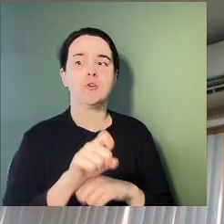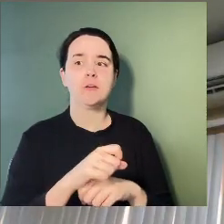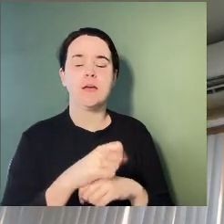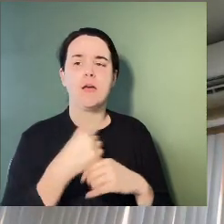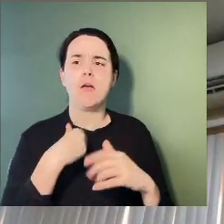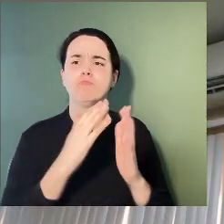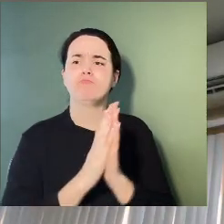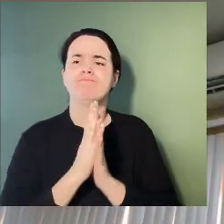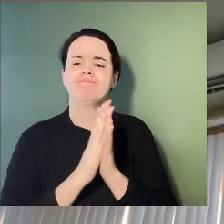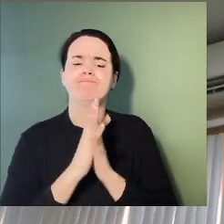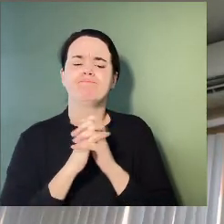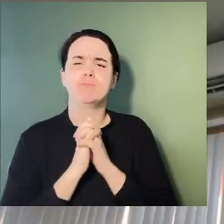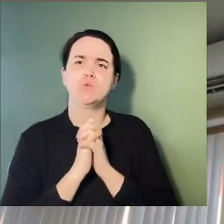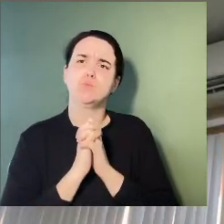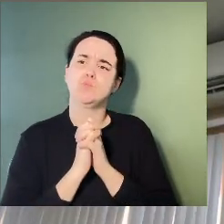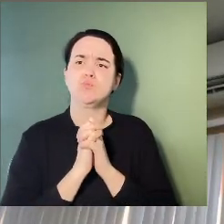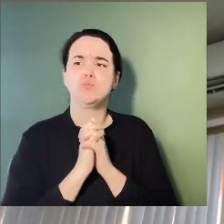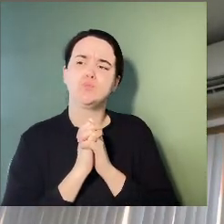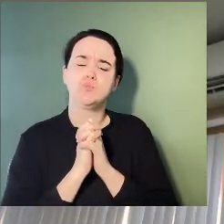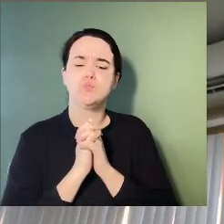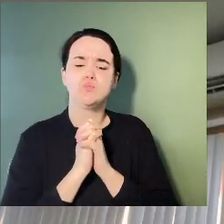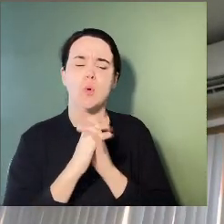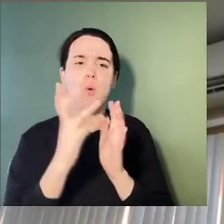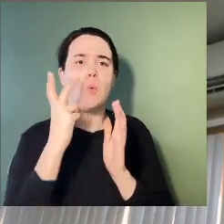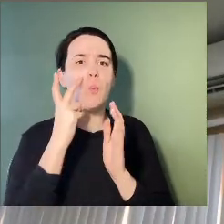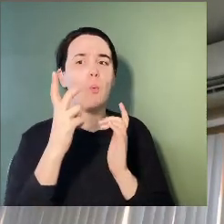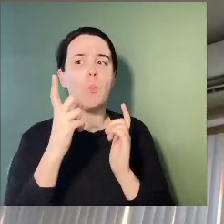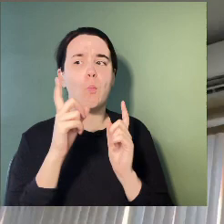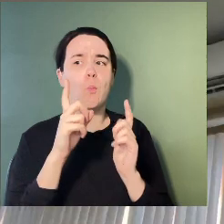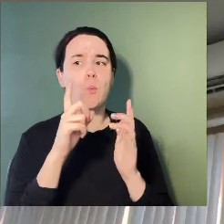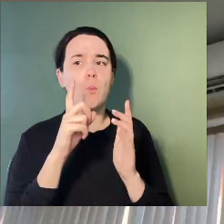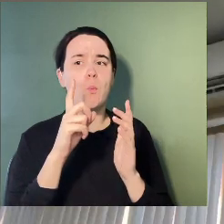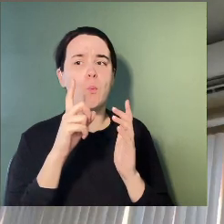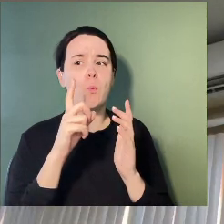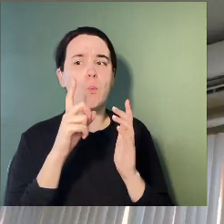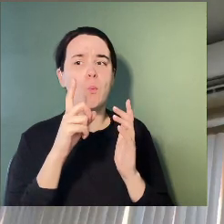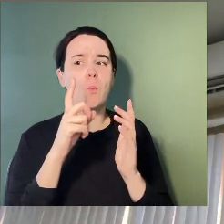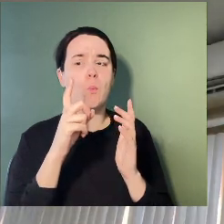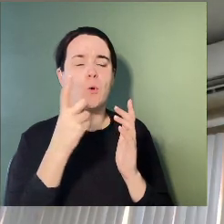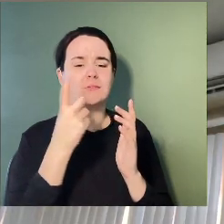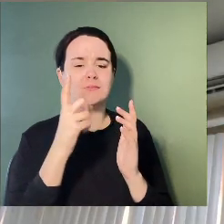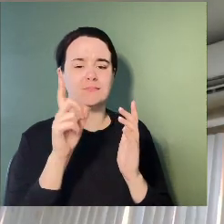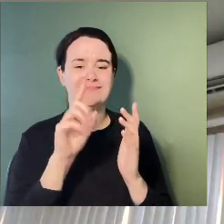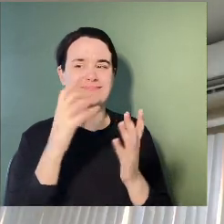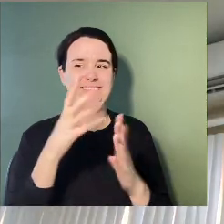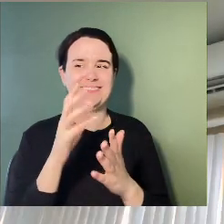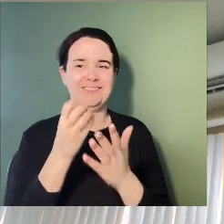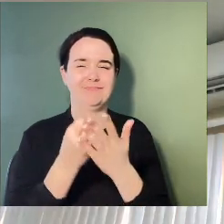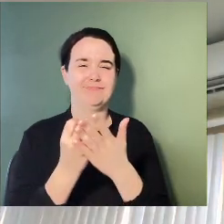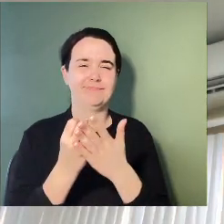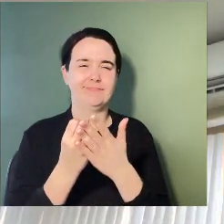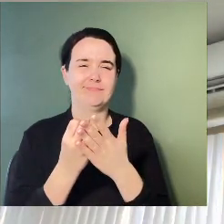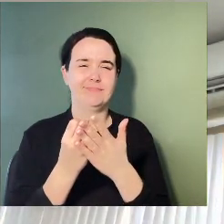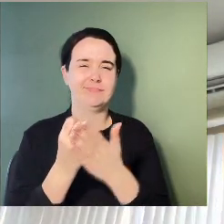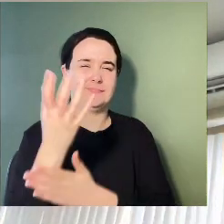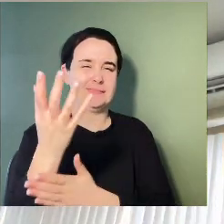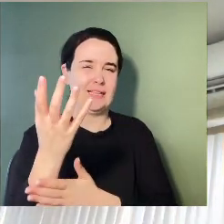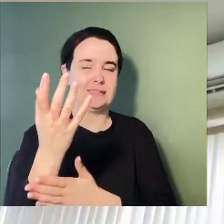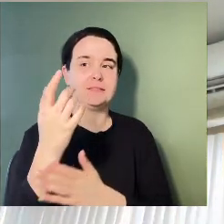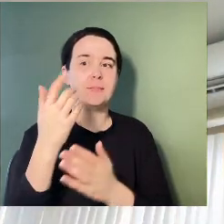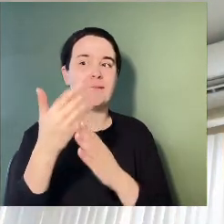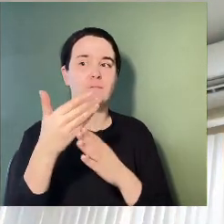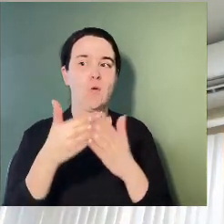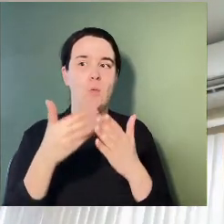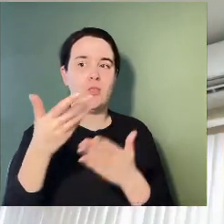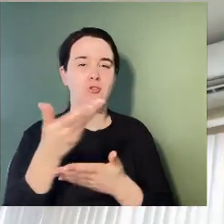what I'm keen to perhaps do now is just to look at our questions that were submitted prior to this and maybe not in the chat.